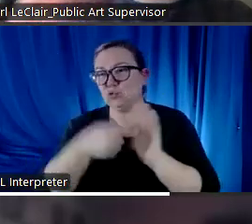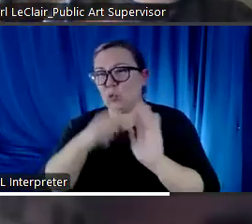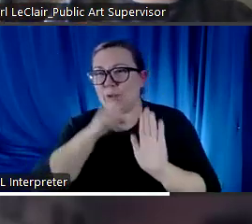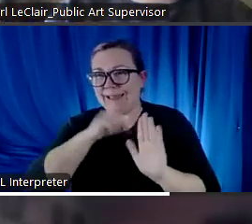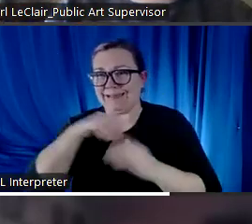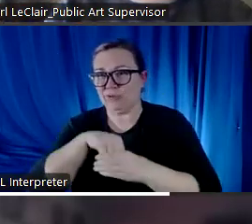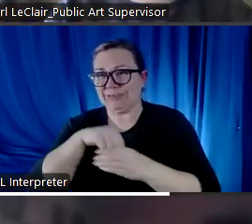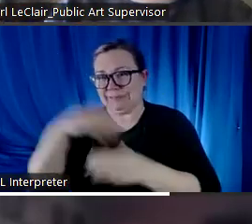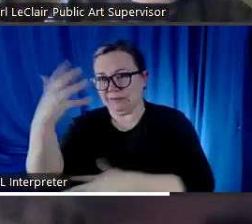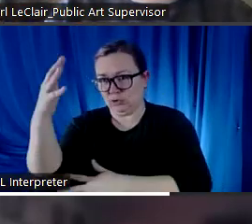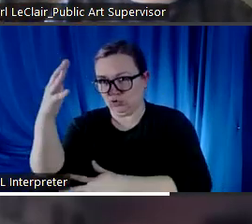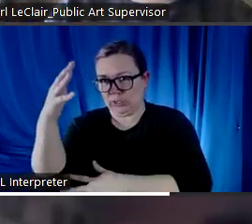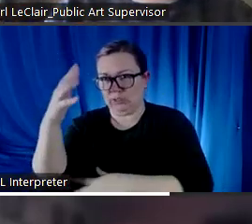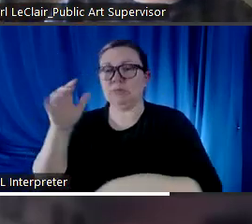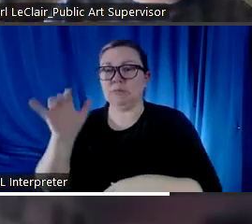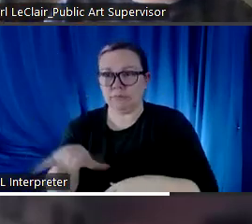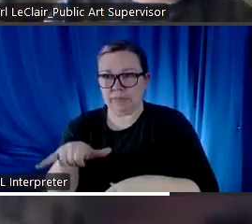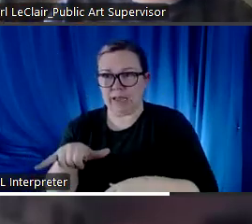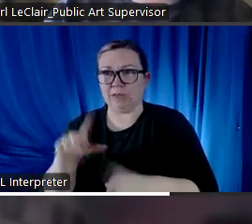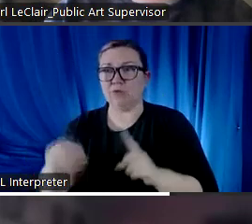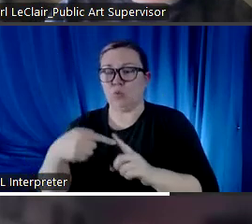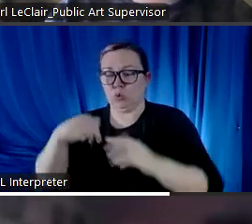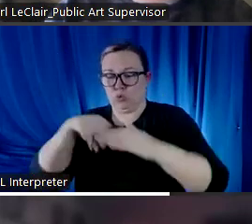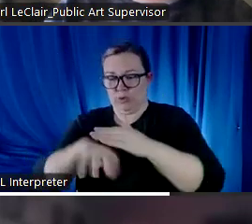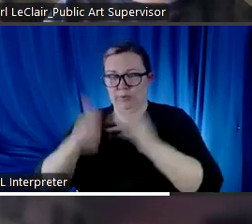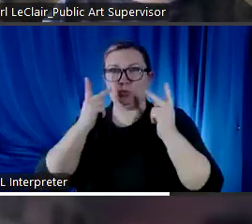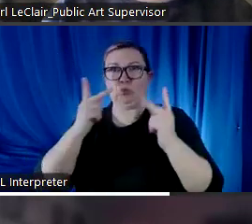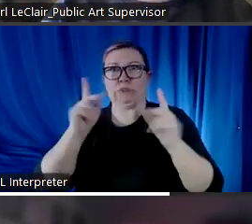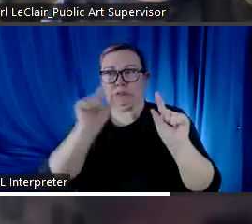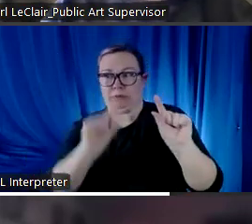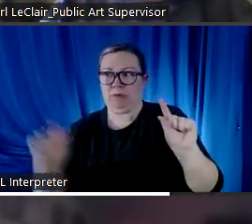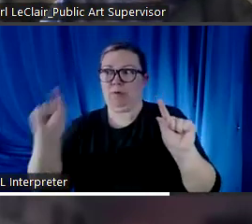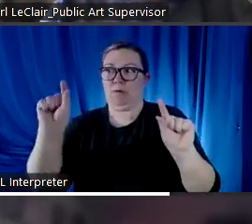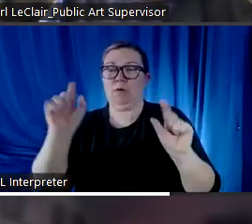in the glass on the entryway facade.